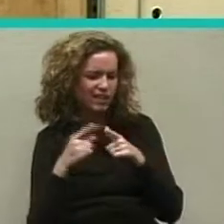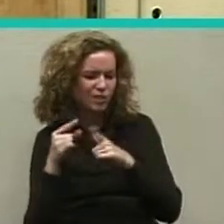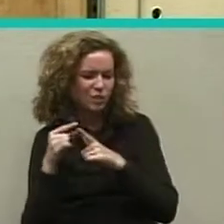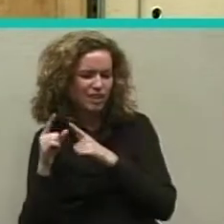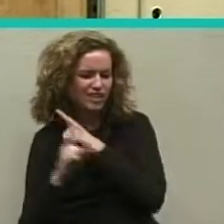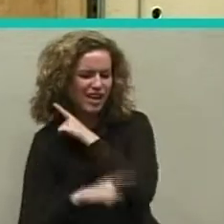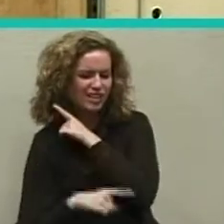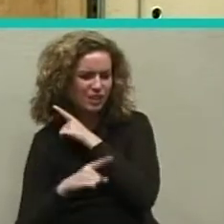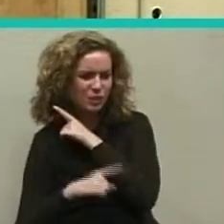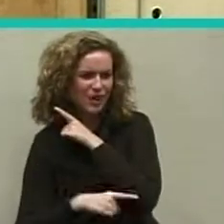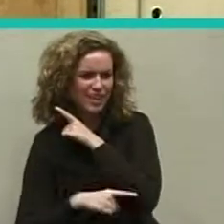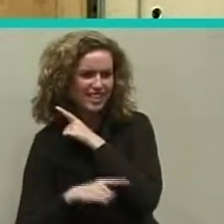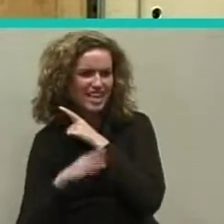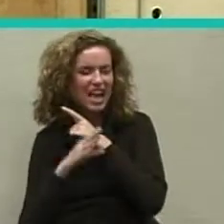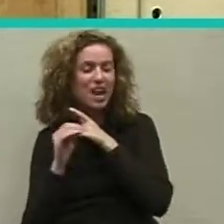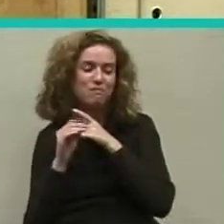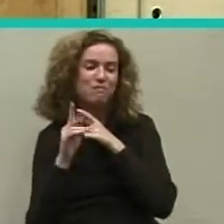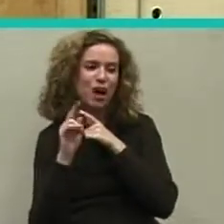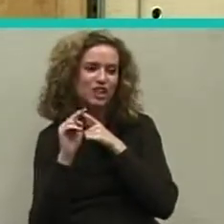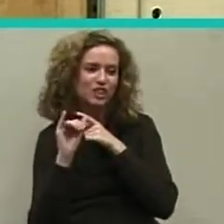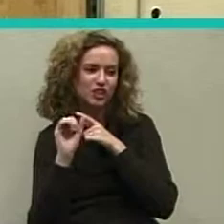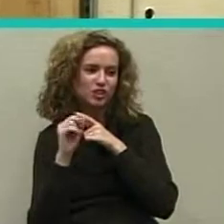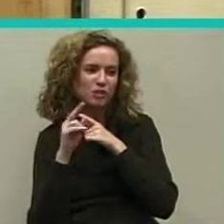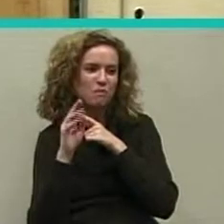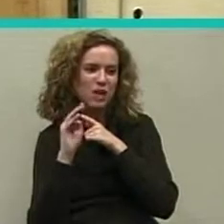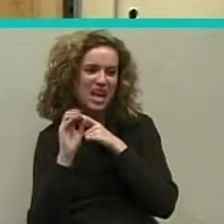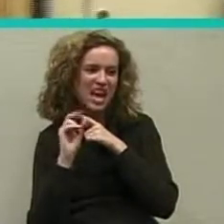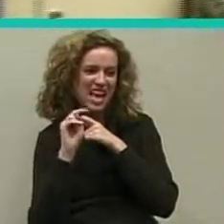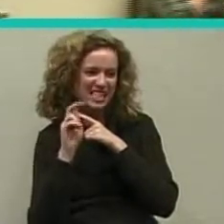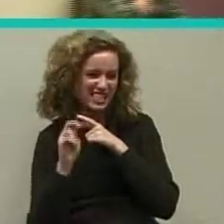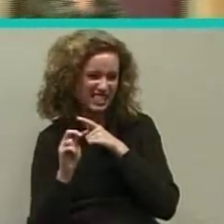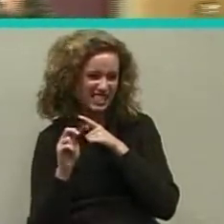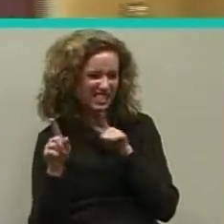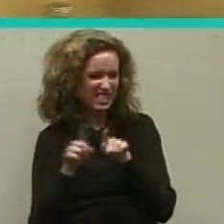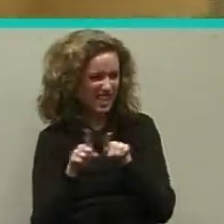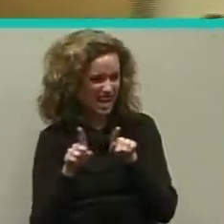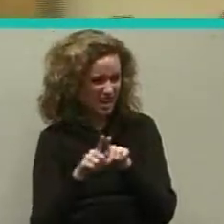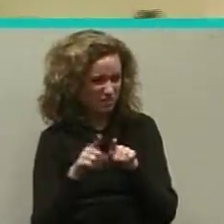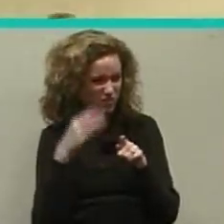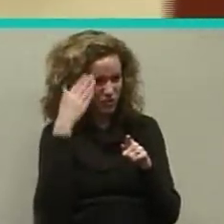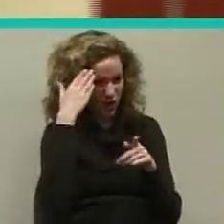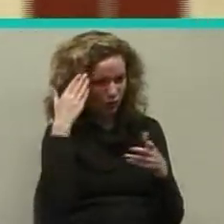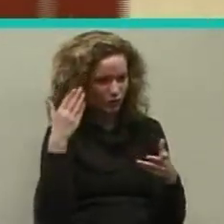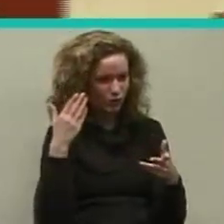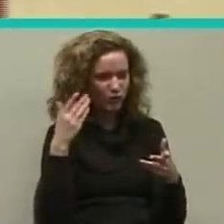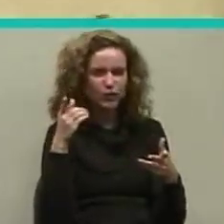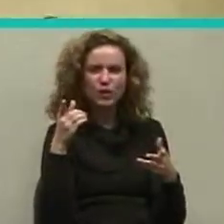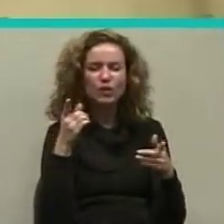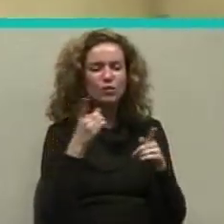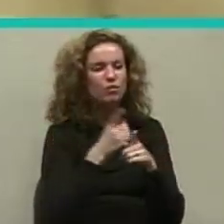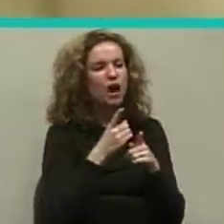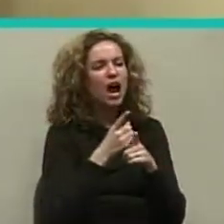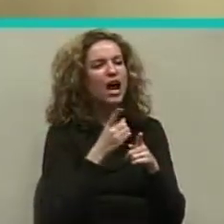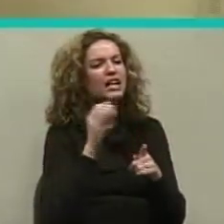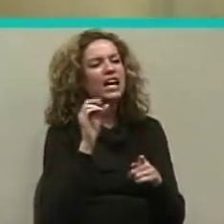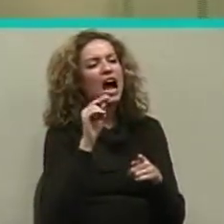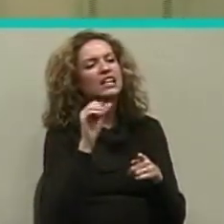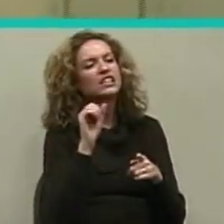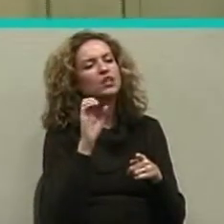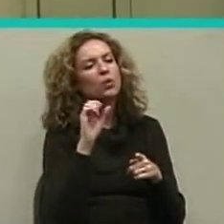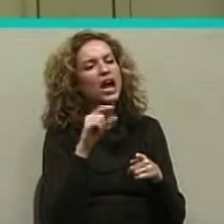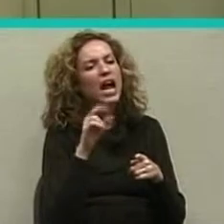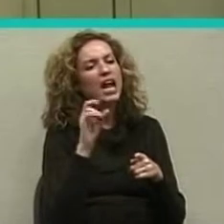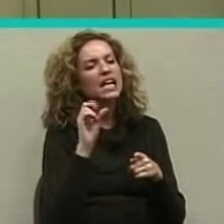it denotes a punishment. Yeah. Consequence is just what stimulus or what action happens following the